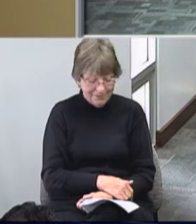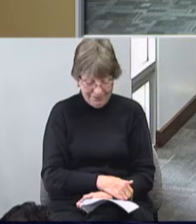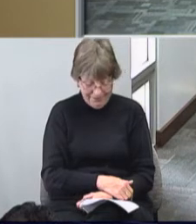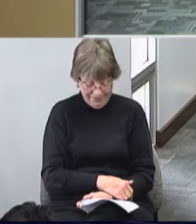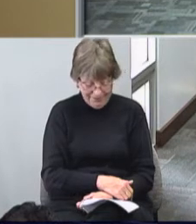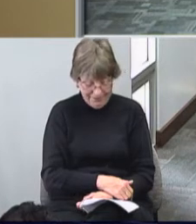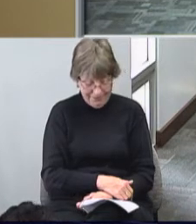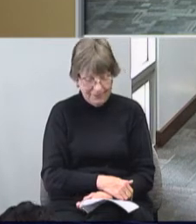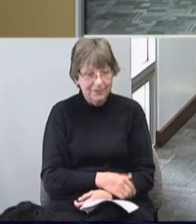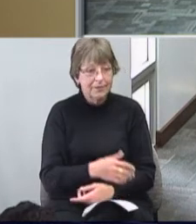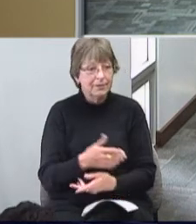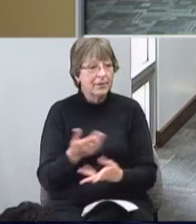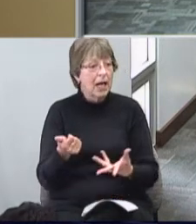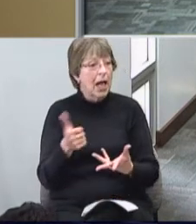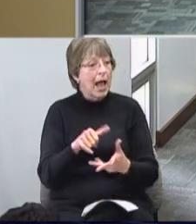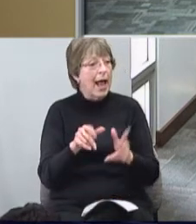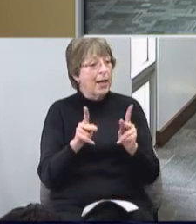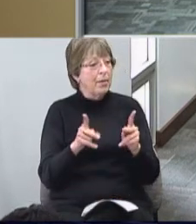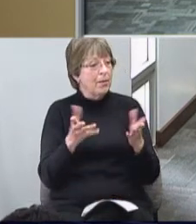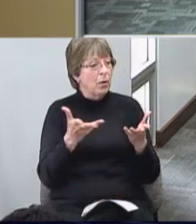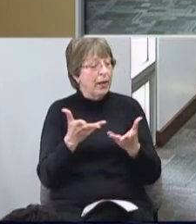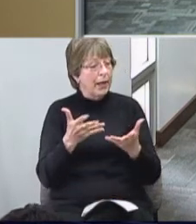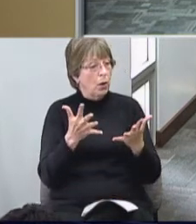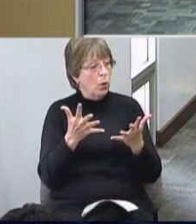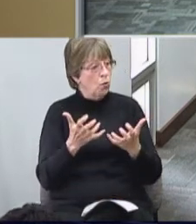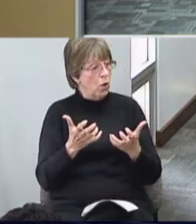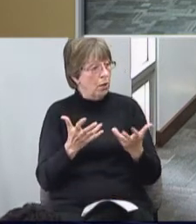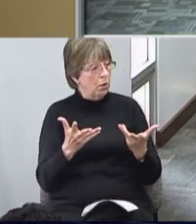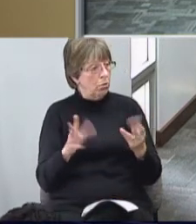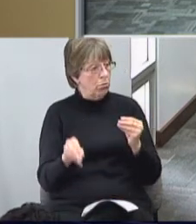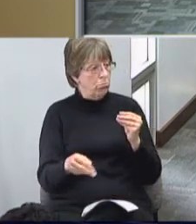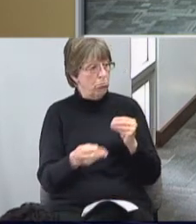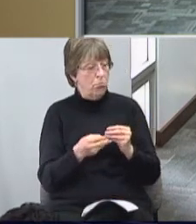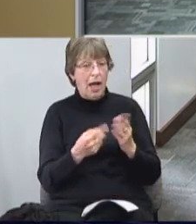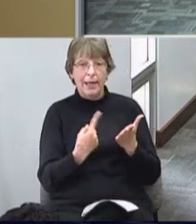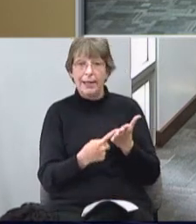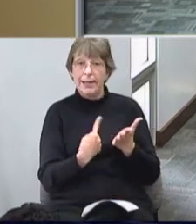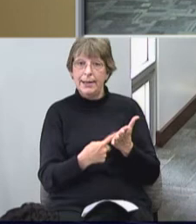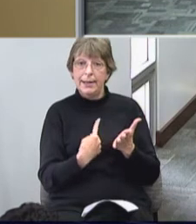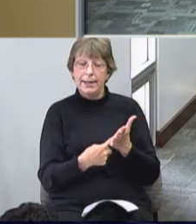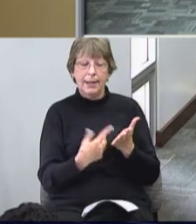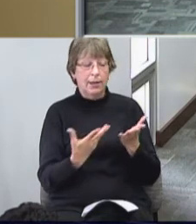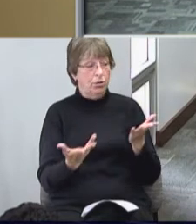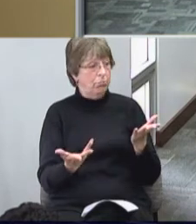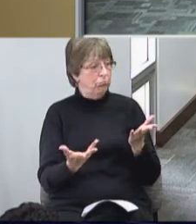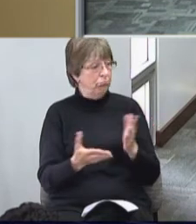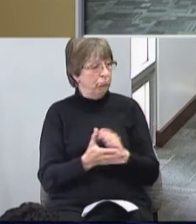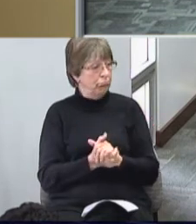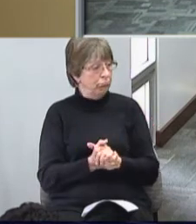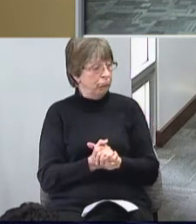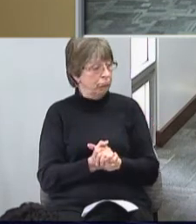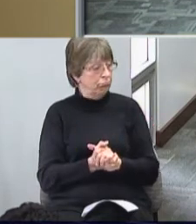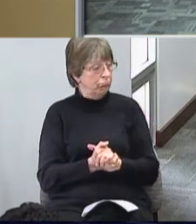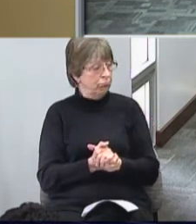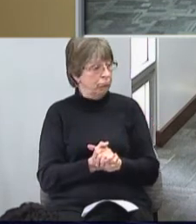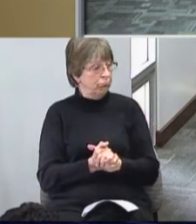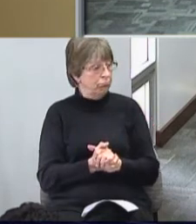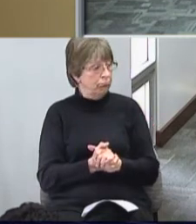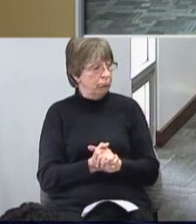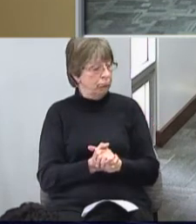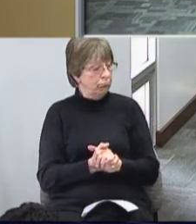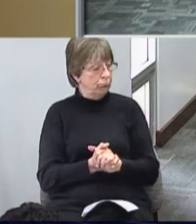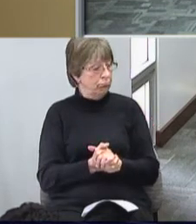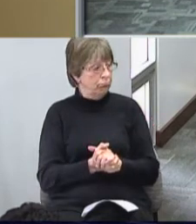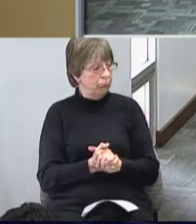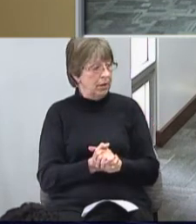Is there anyone in the audience who wanted to talk about this particular ordinance or express